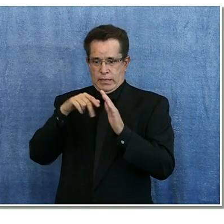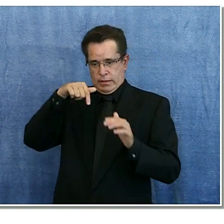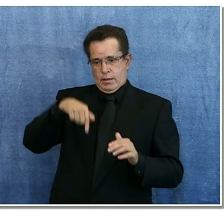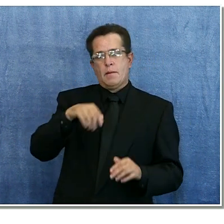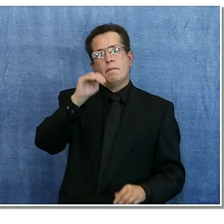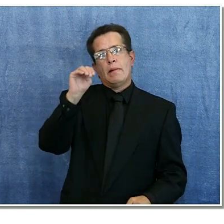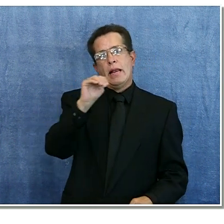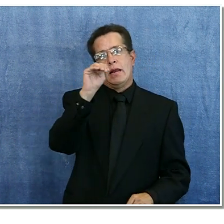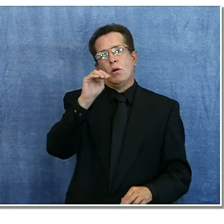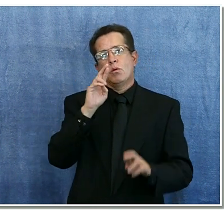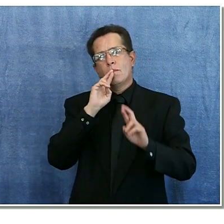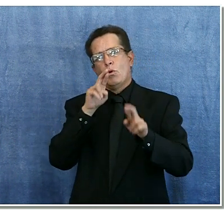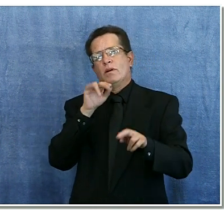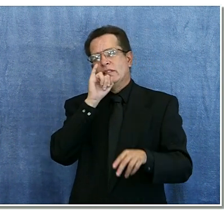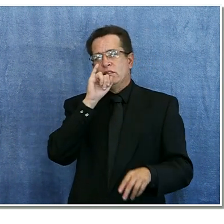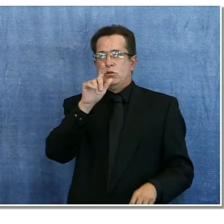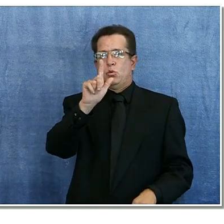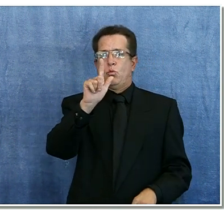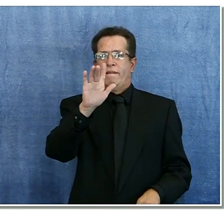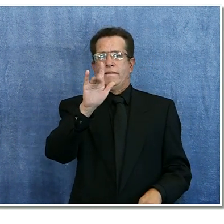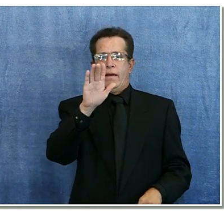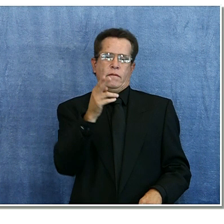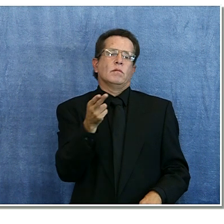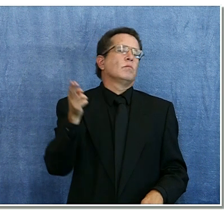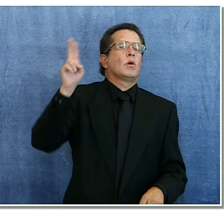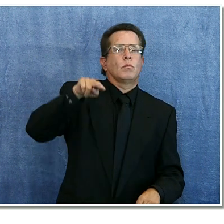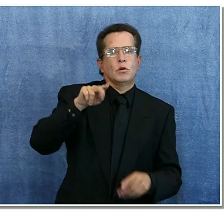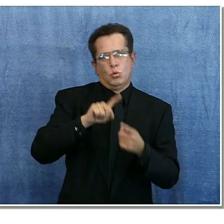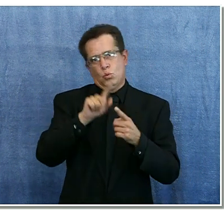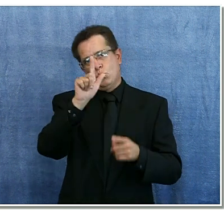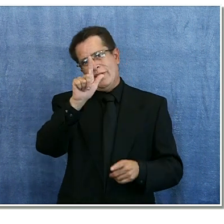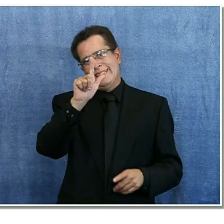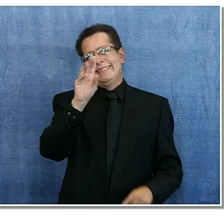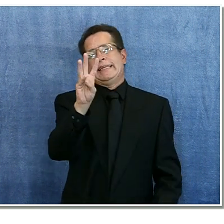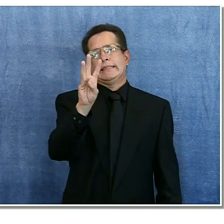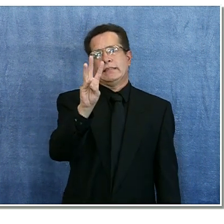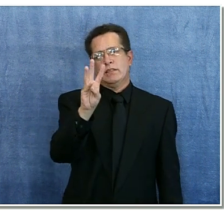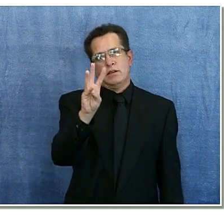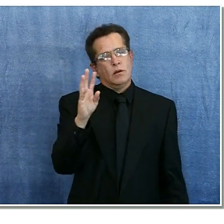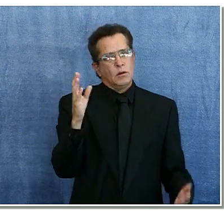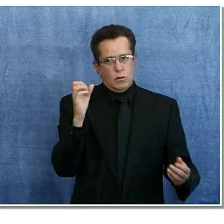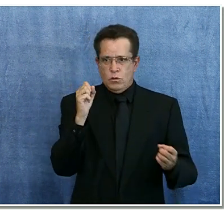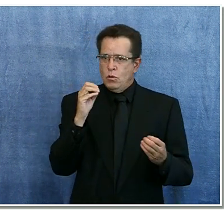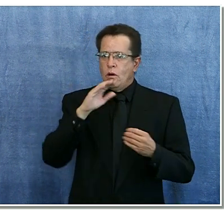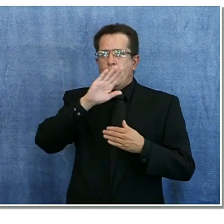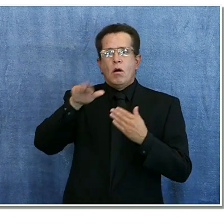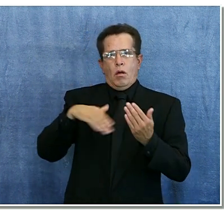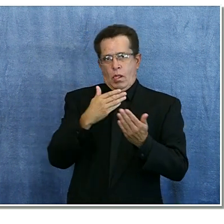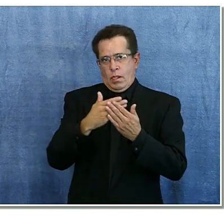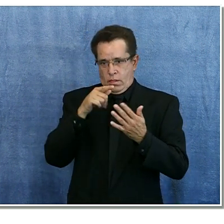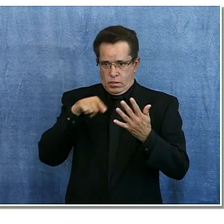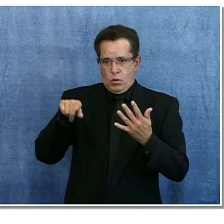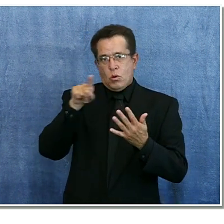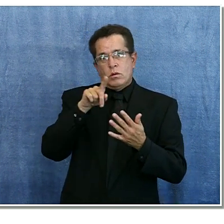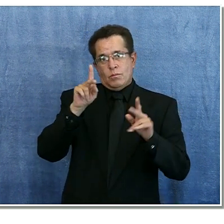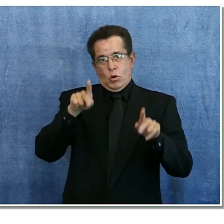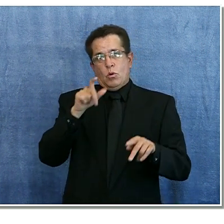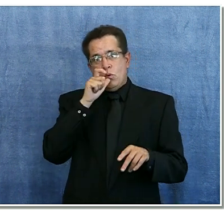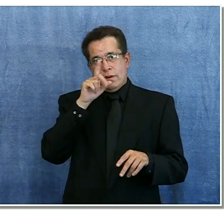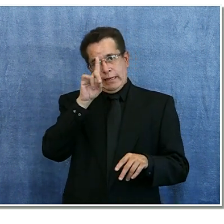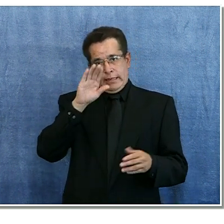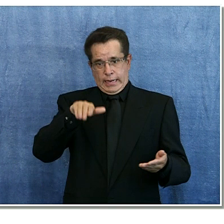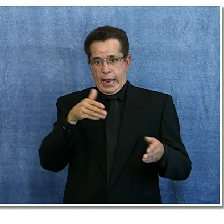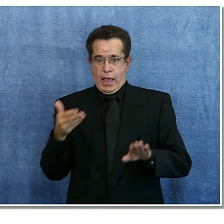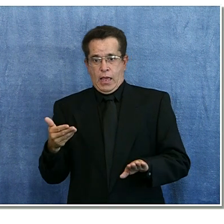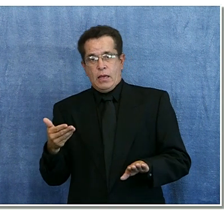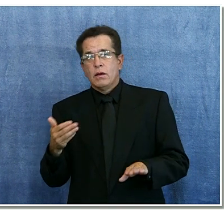report was 25 to 26. So at this point, all of those individuals that have unfortunately died,